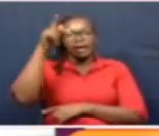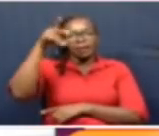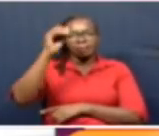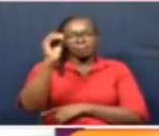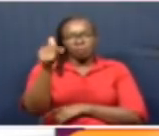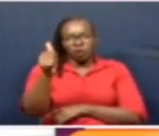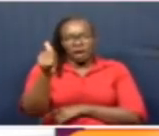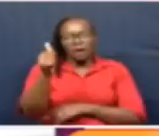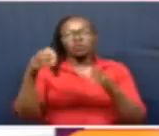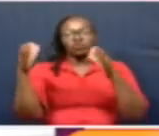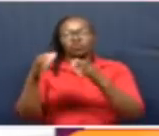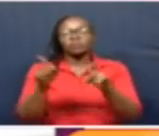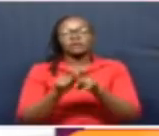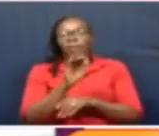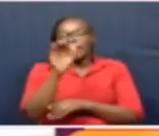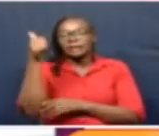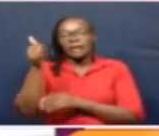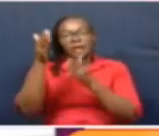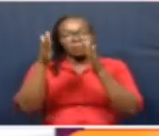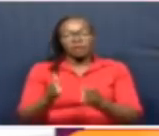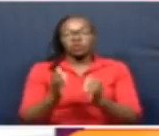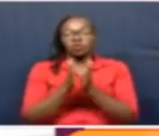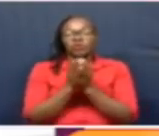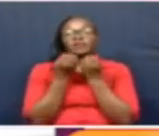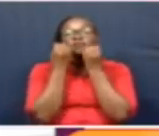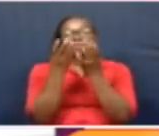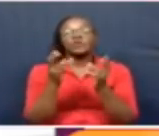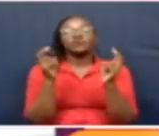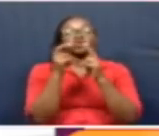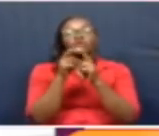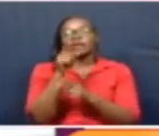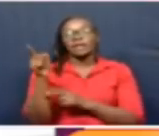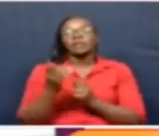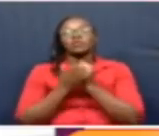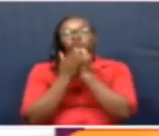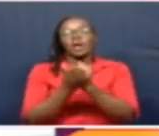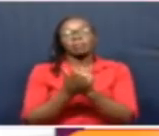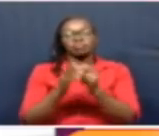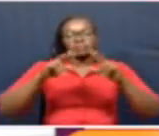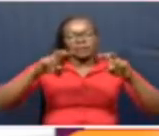Authority appealed to anyone with information on the video to contact them to facilitate investigations.